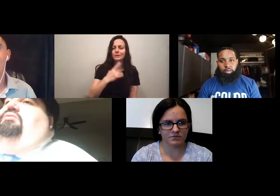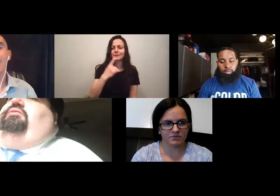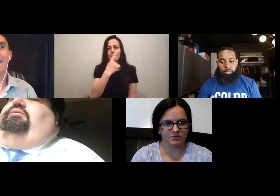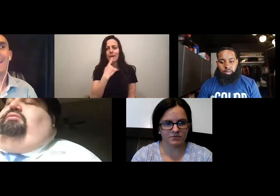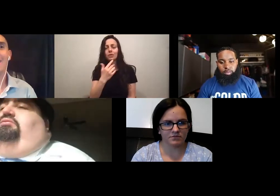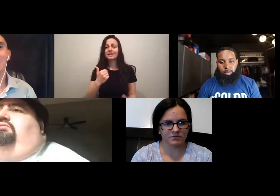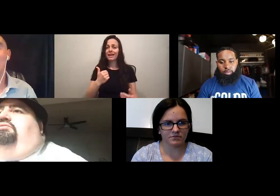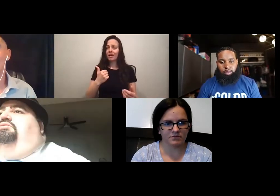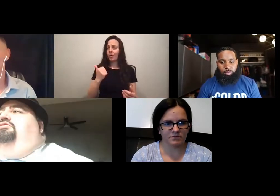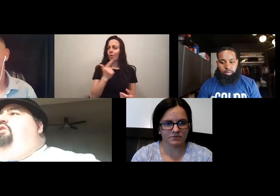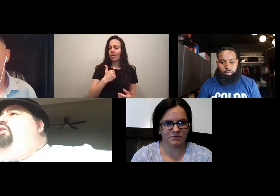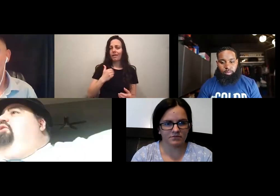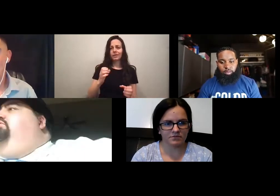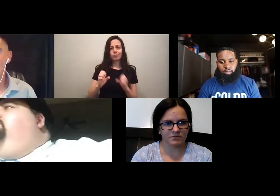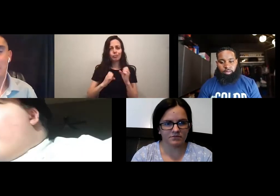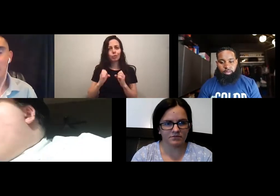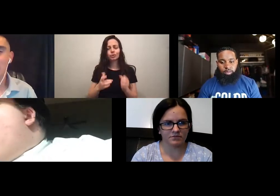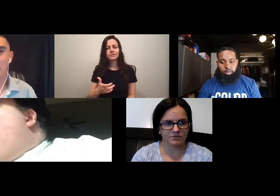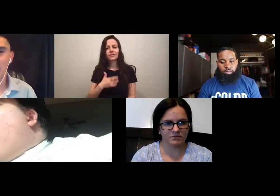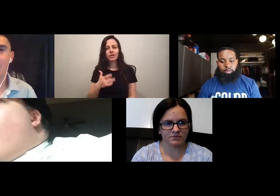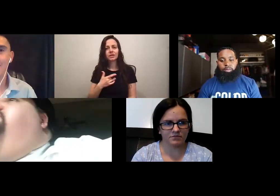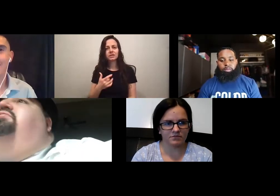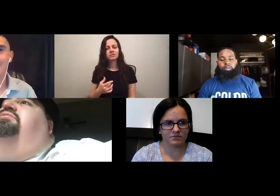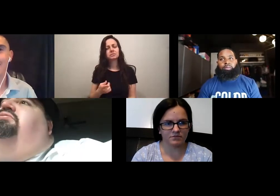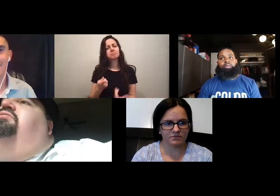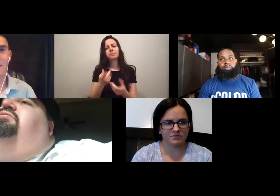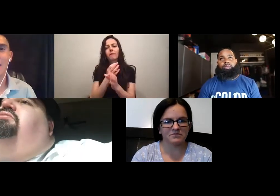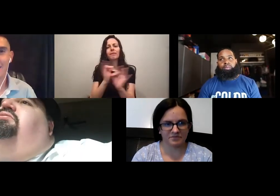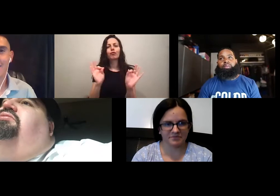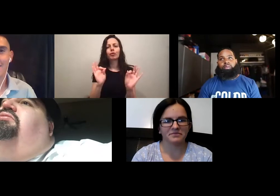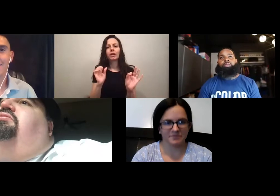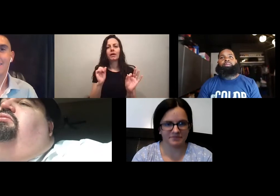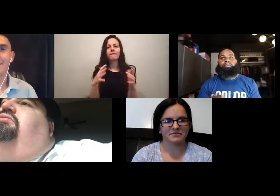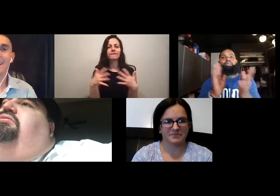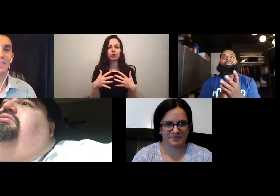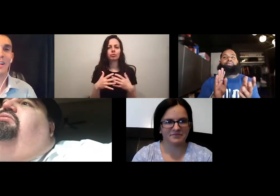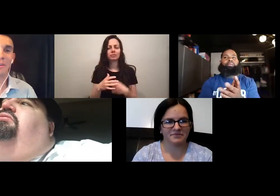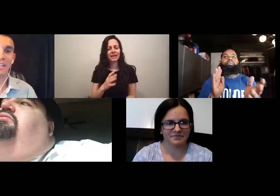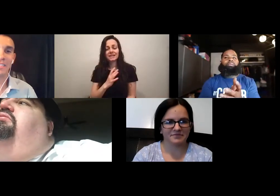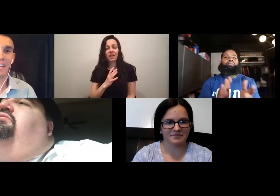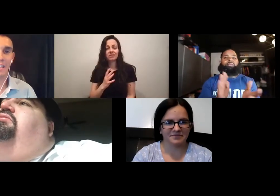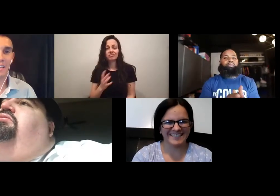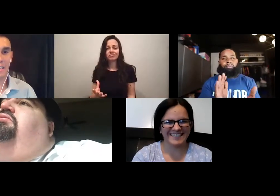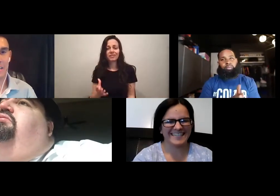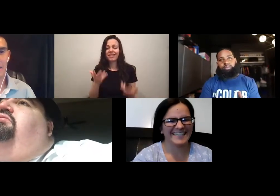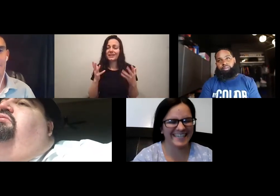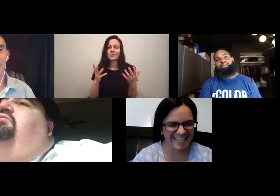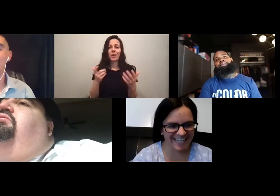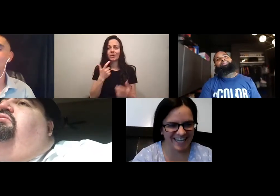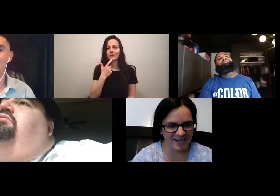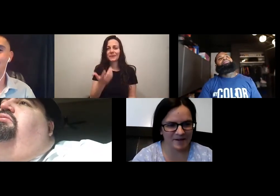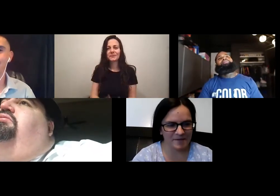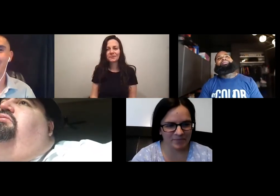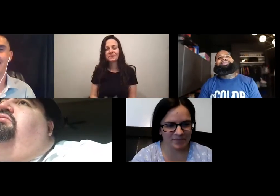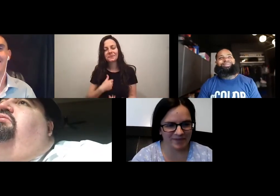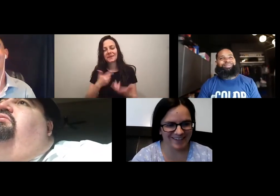feelings. And so be free of fear. And it's okay. That's all I wanted to say. And I'm